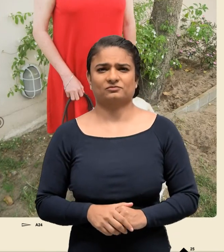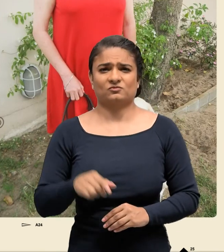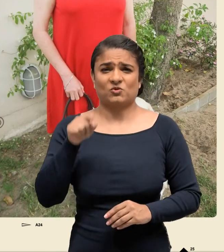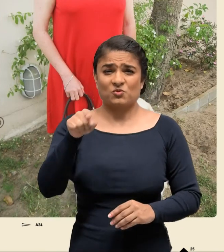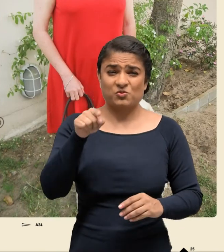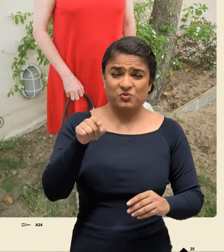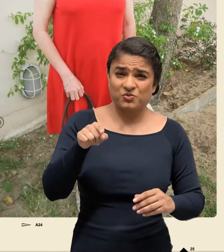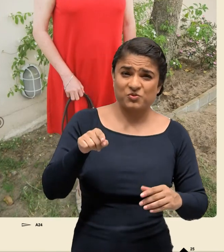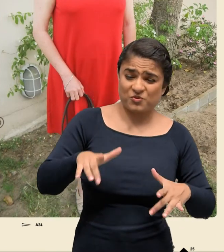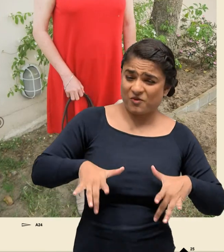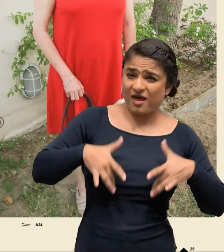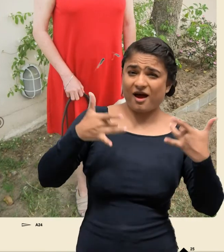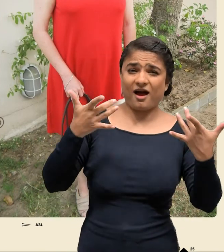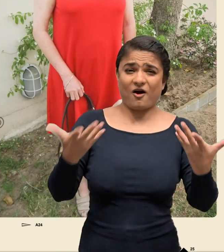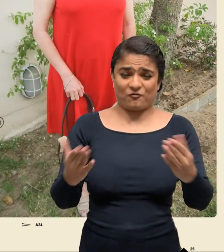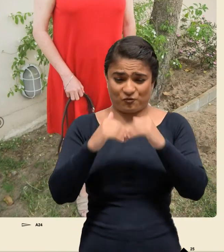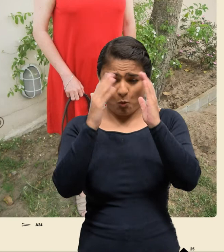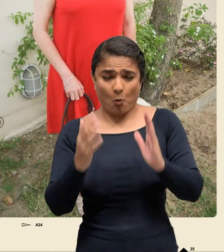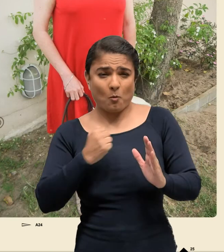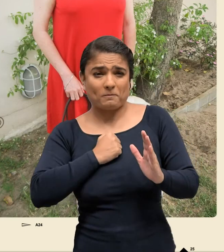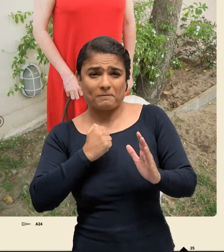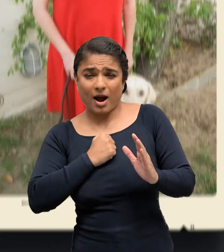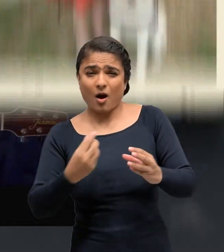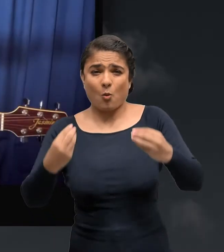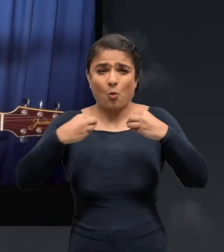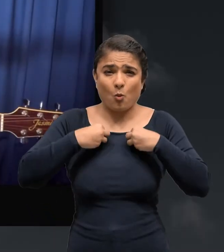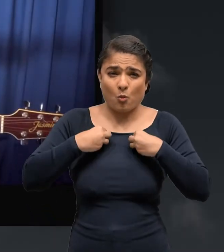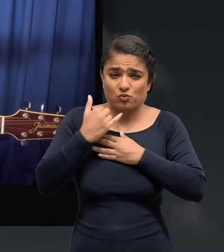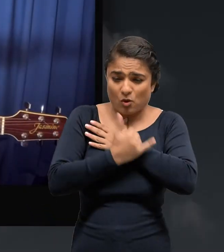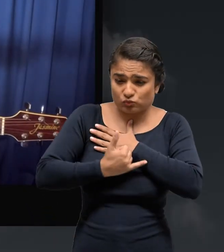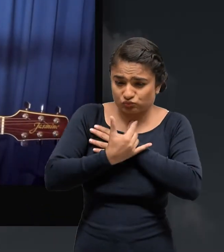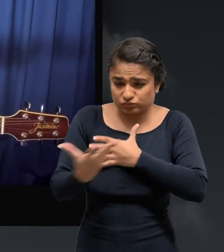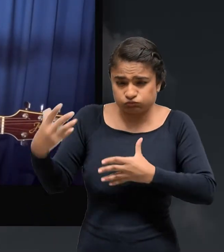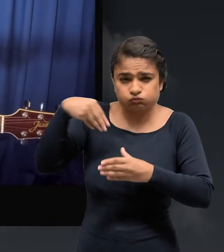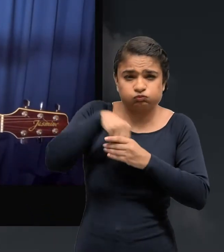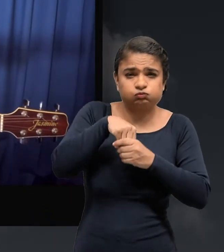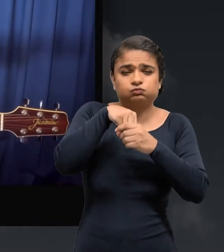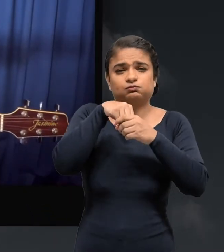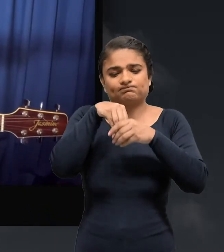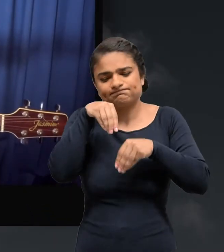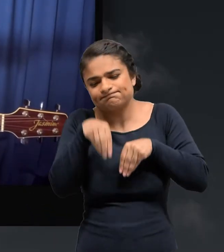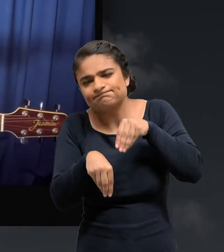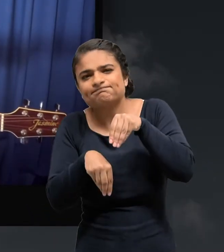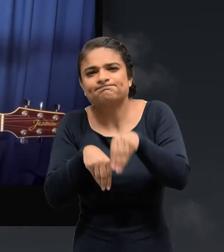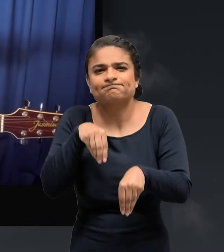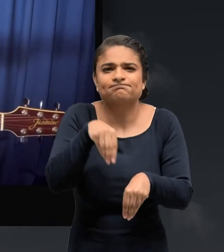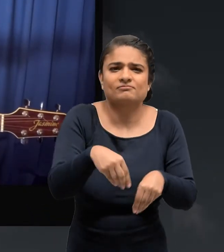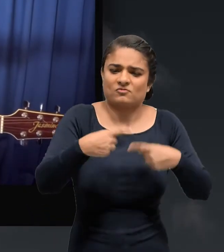She left her home in a country garden, waved goodbye, and